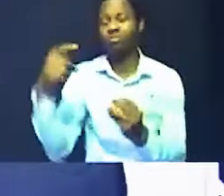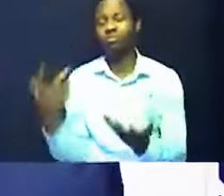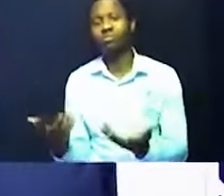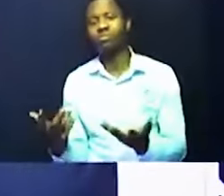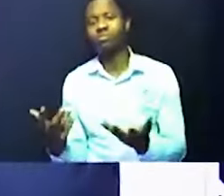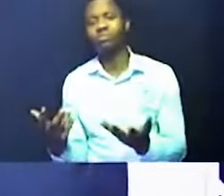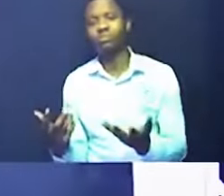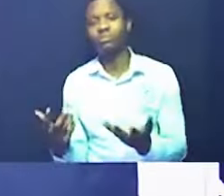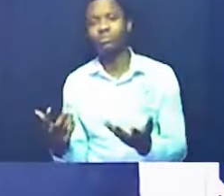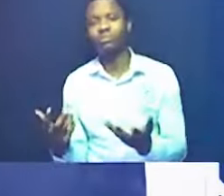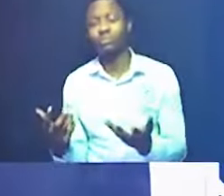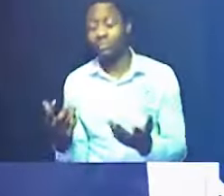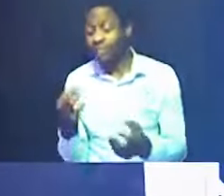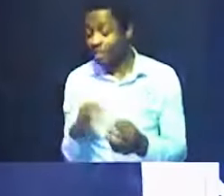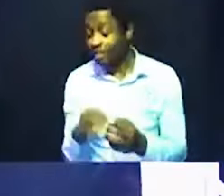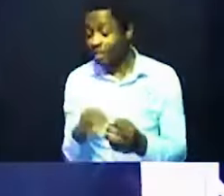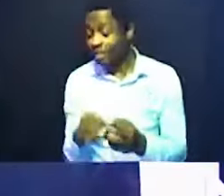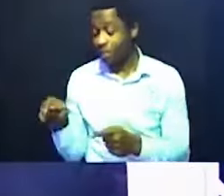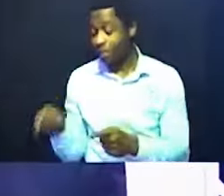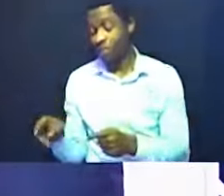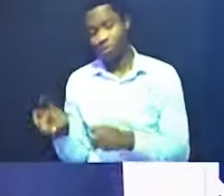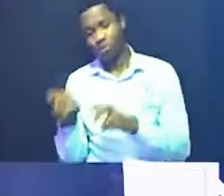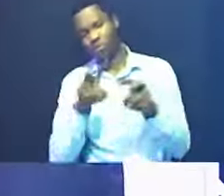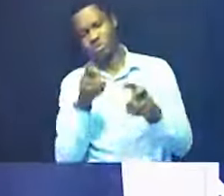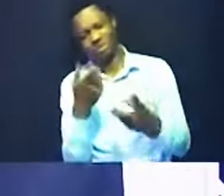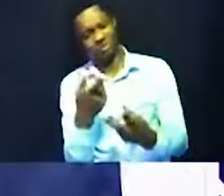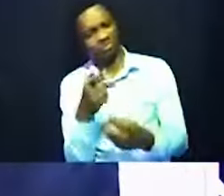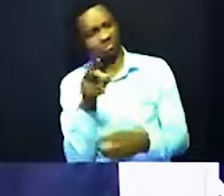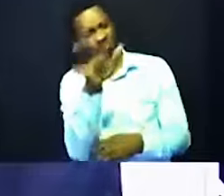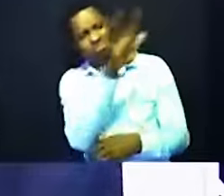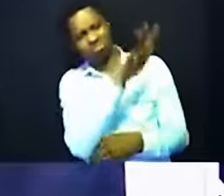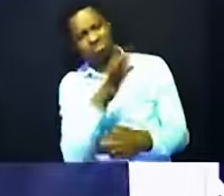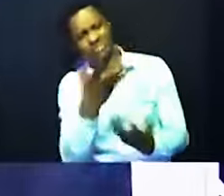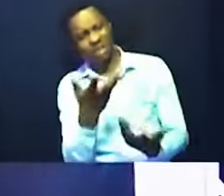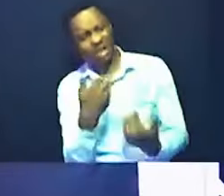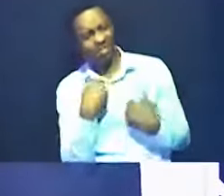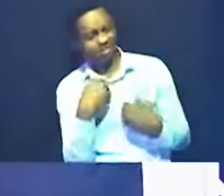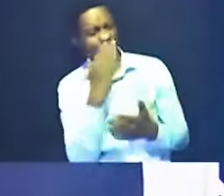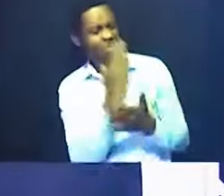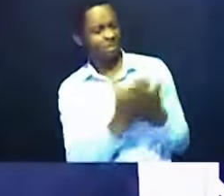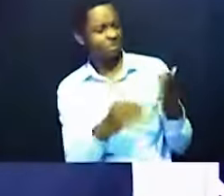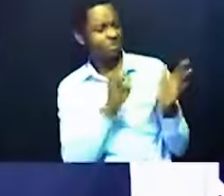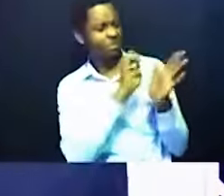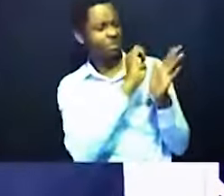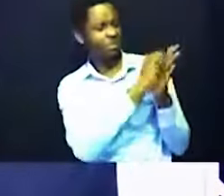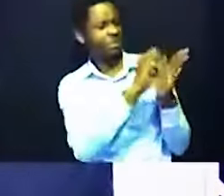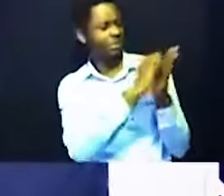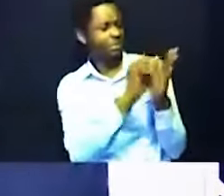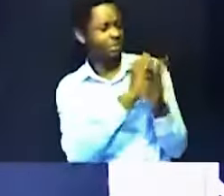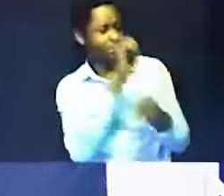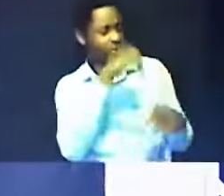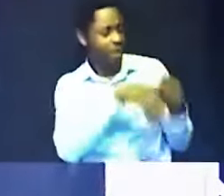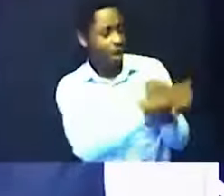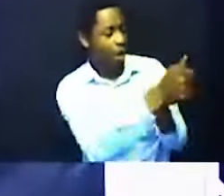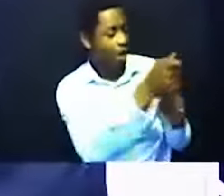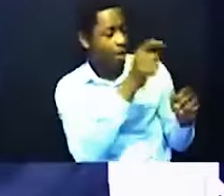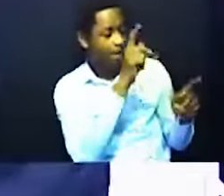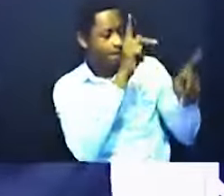message if they can find this excuse in someone's inconsistent lifestyle